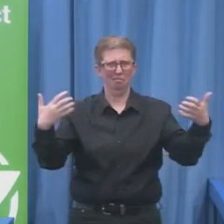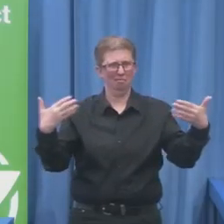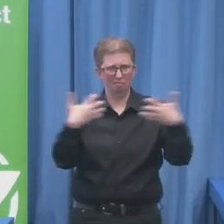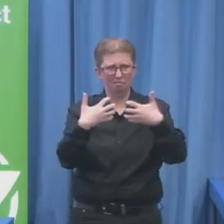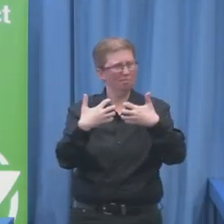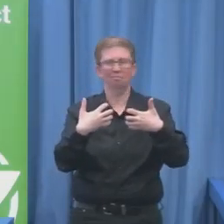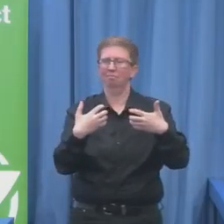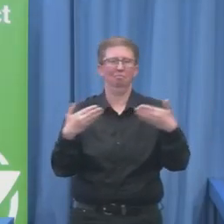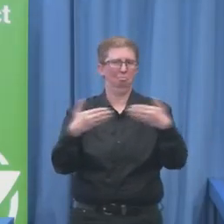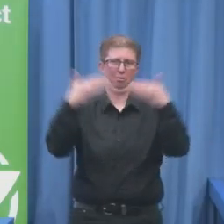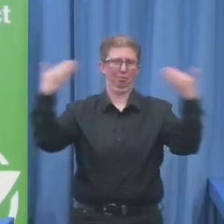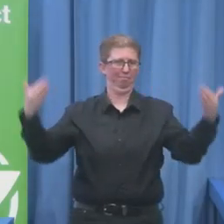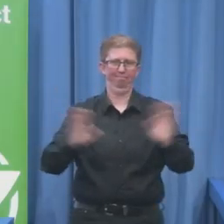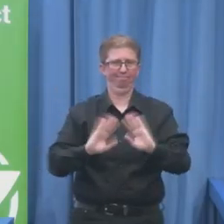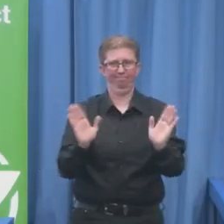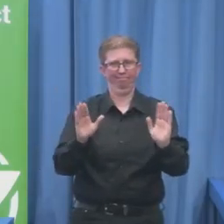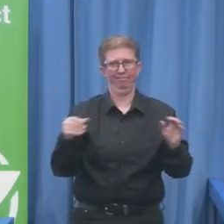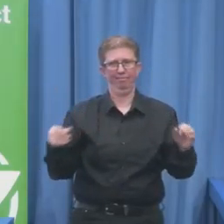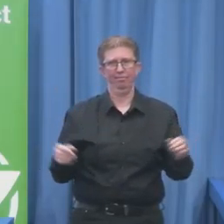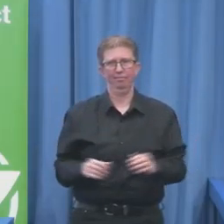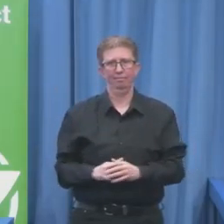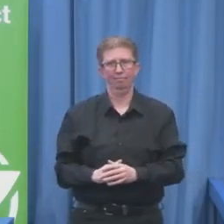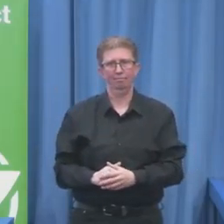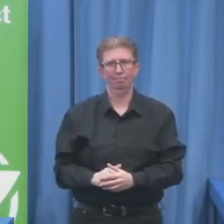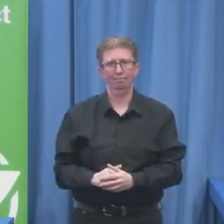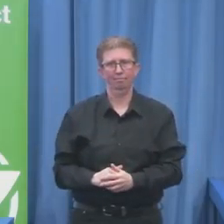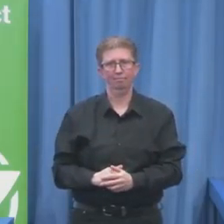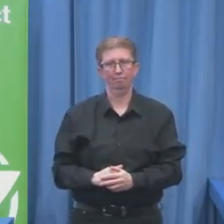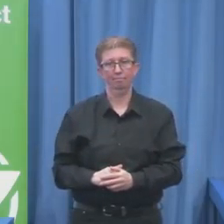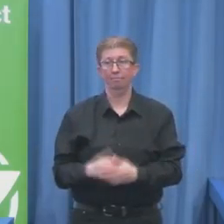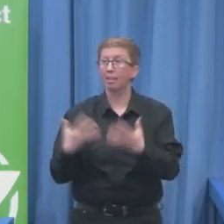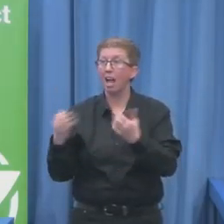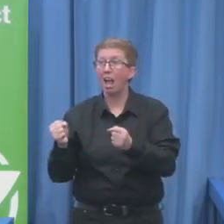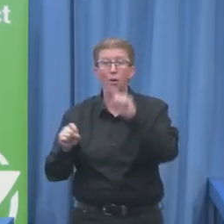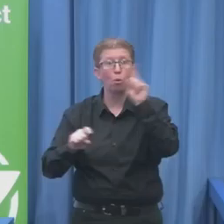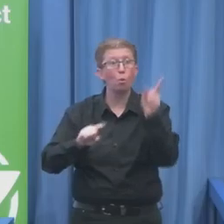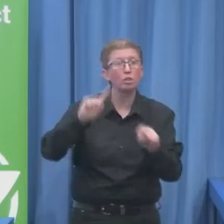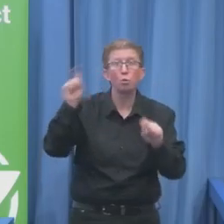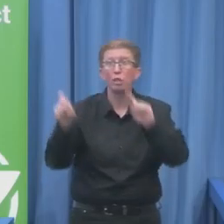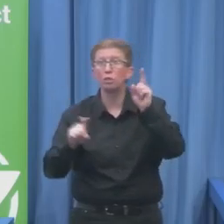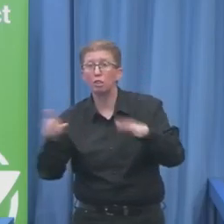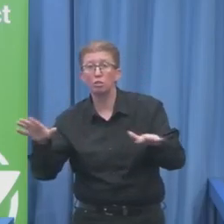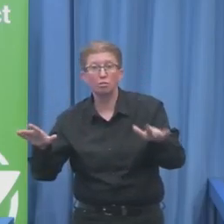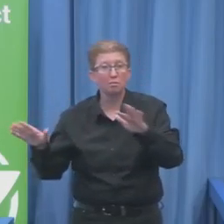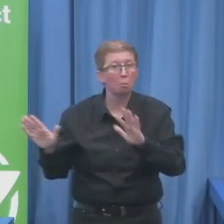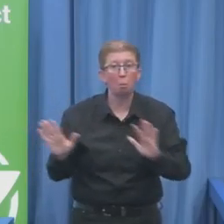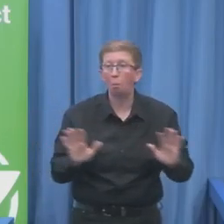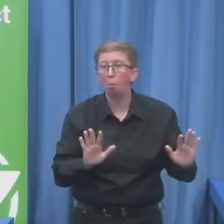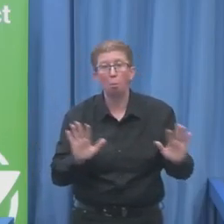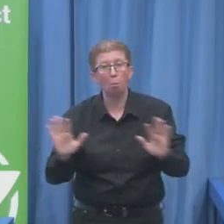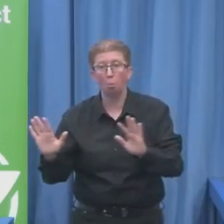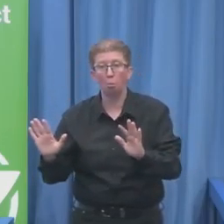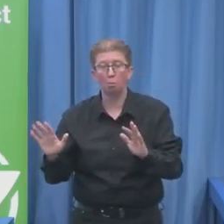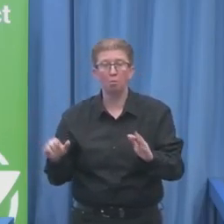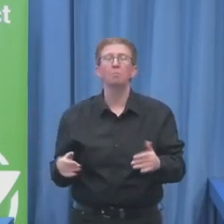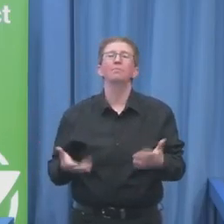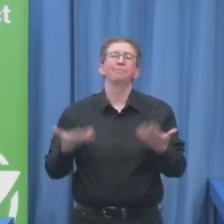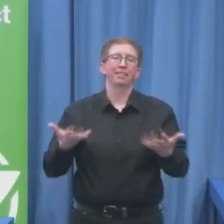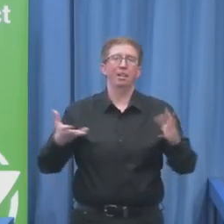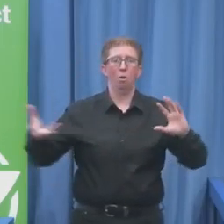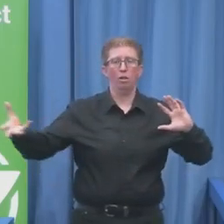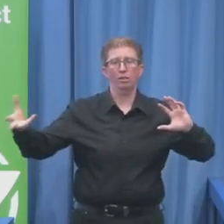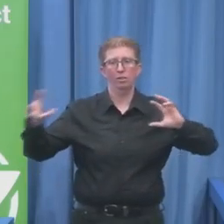No. So we can summarize, and my suggestion is that each of you has 1 minute